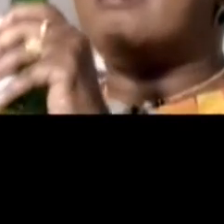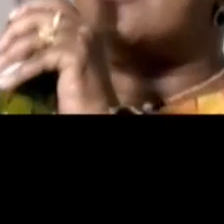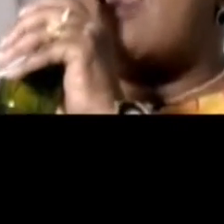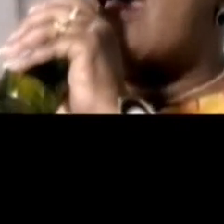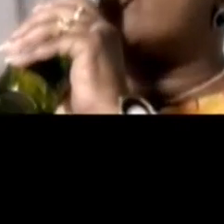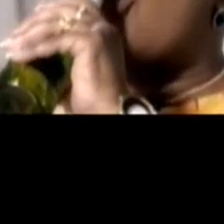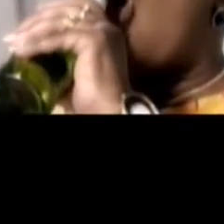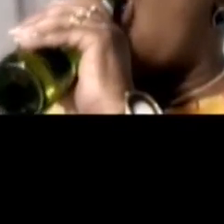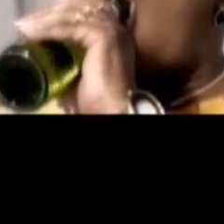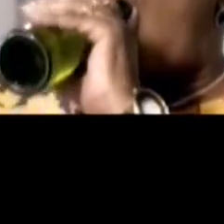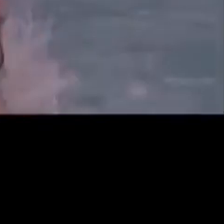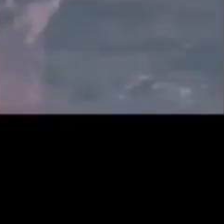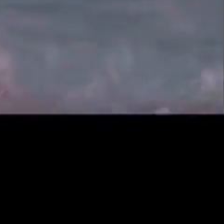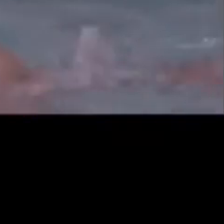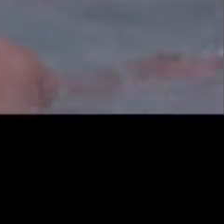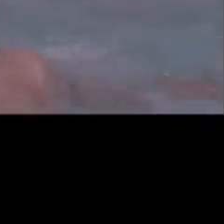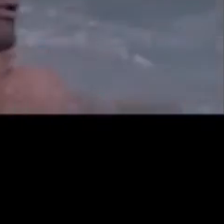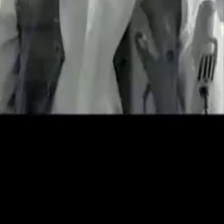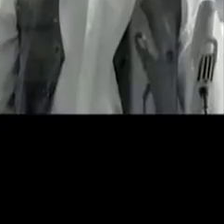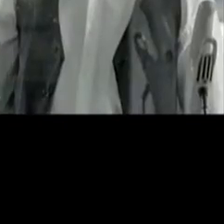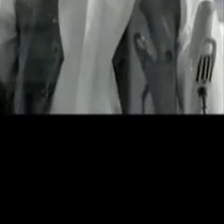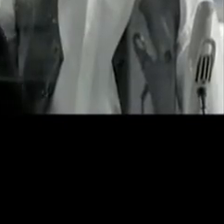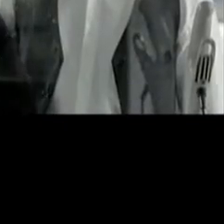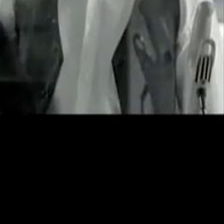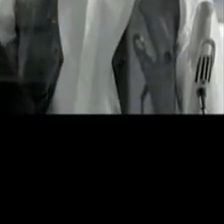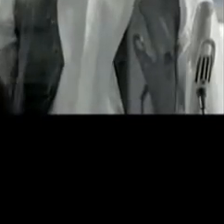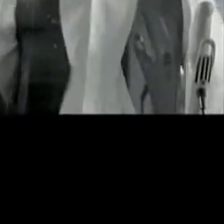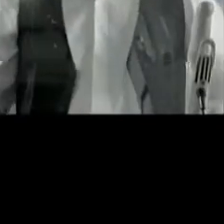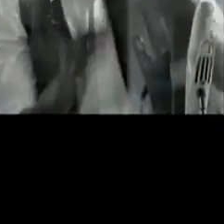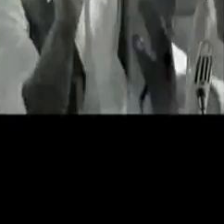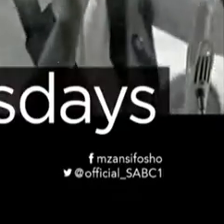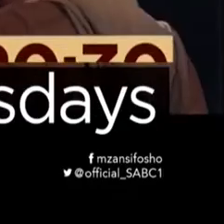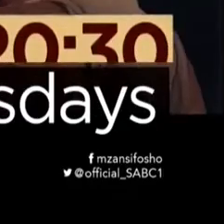Hi. Okuthi kuba le side and isela is strong.